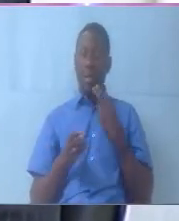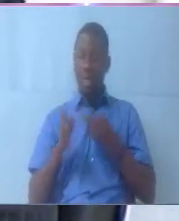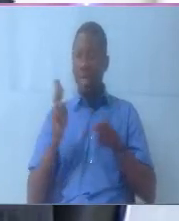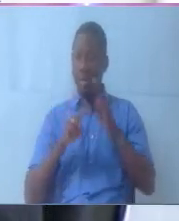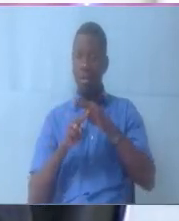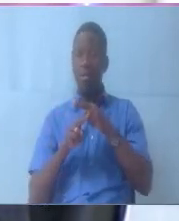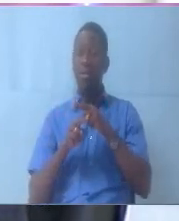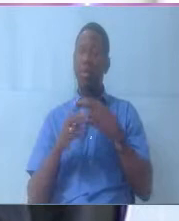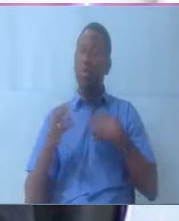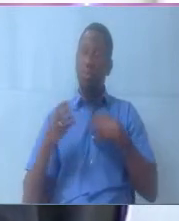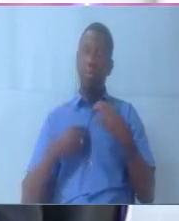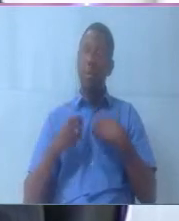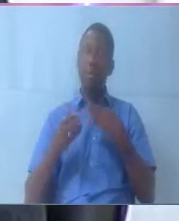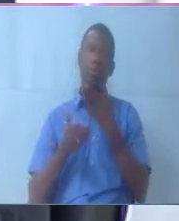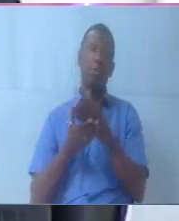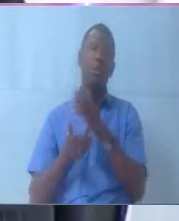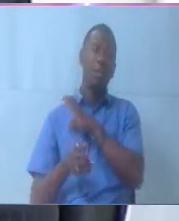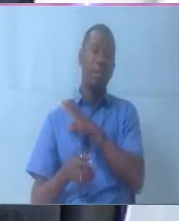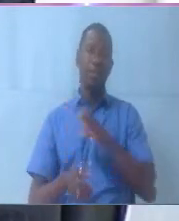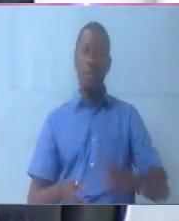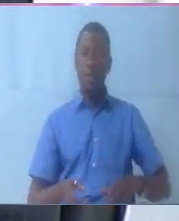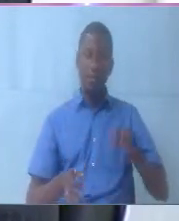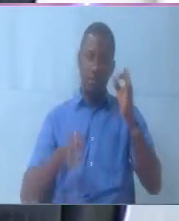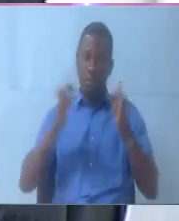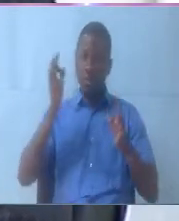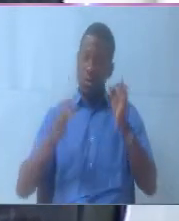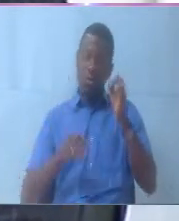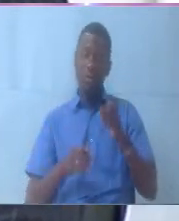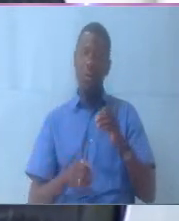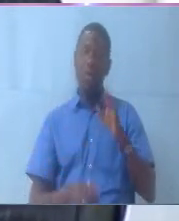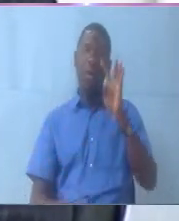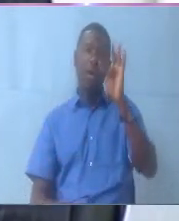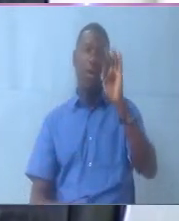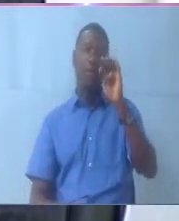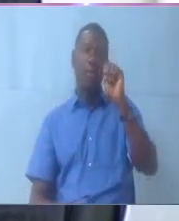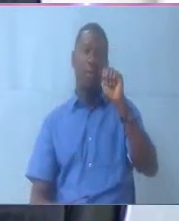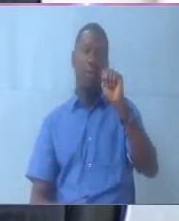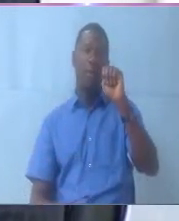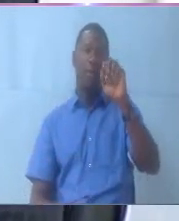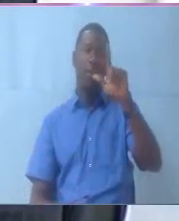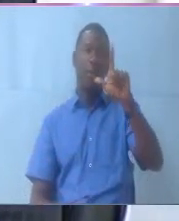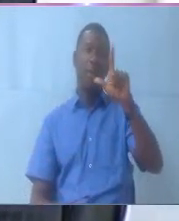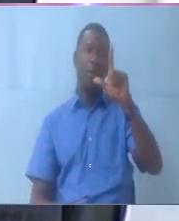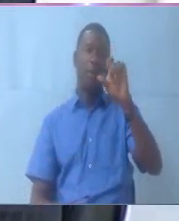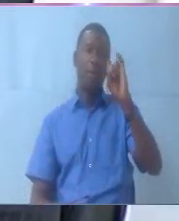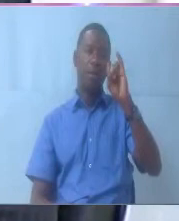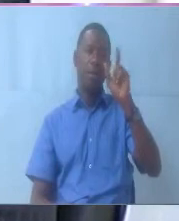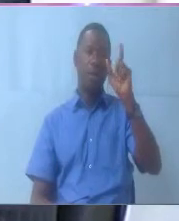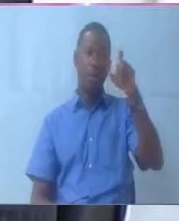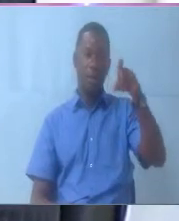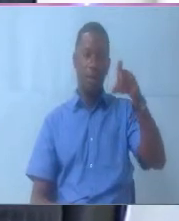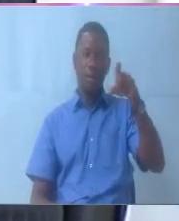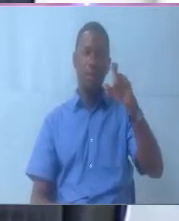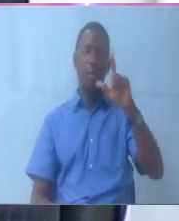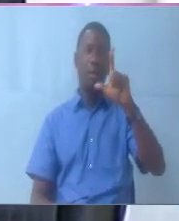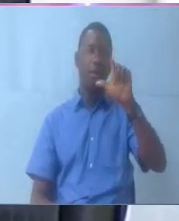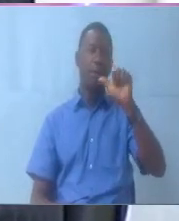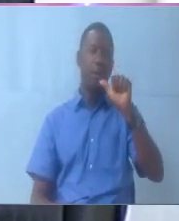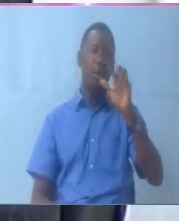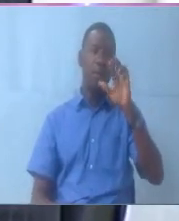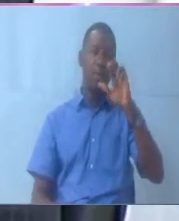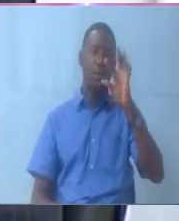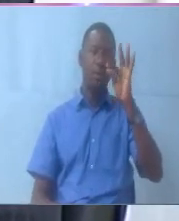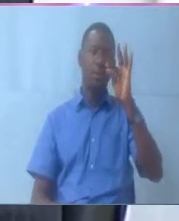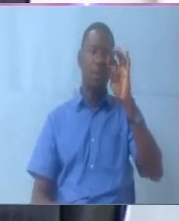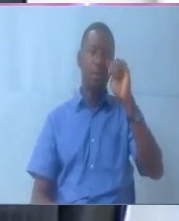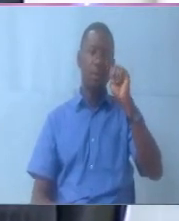Honorable Felix Lati. Wotumo itata okangodi menna wolem Chief Justice ti Felix Lati. Who summoned Justice Mam